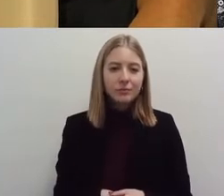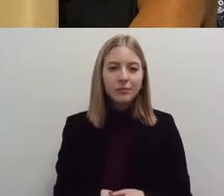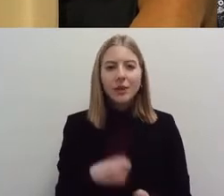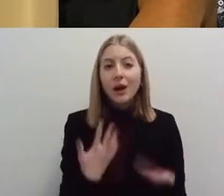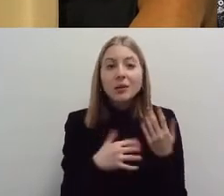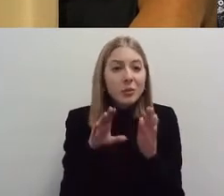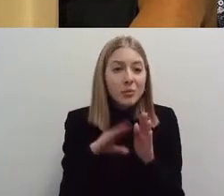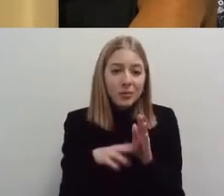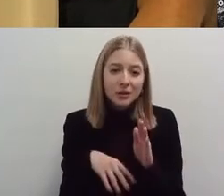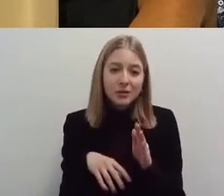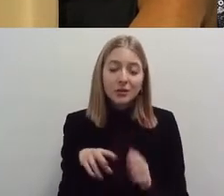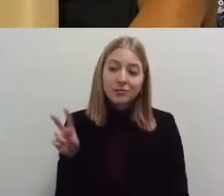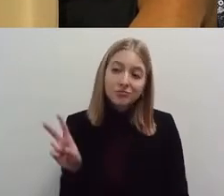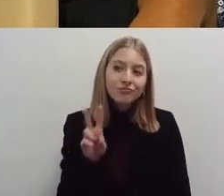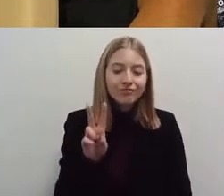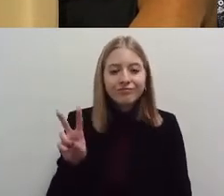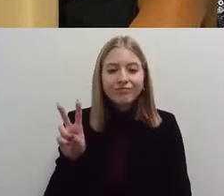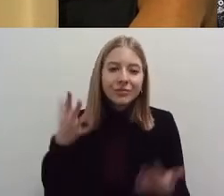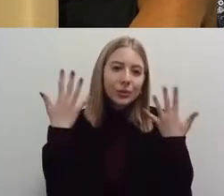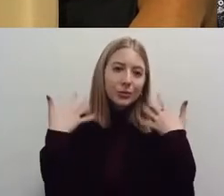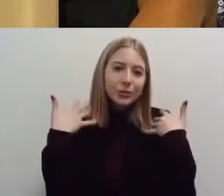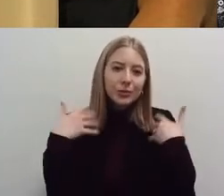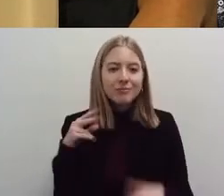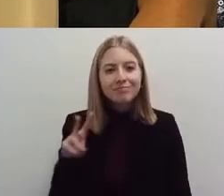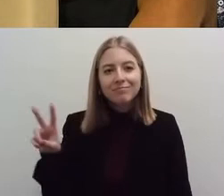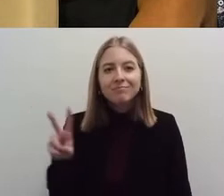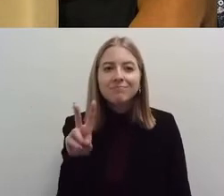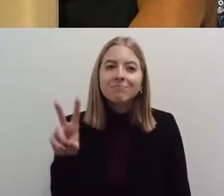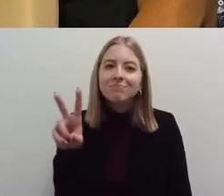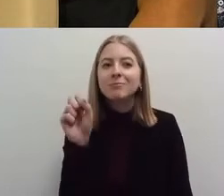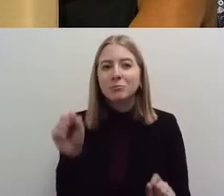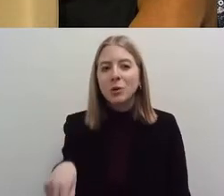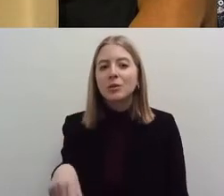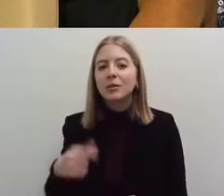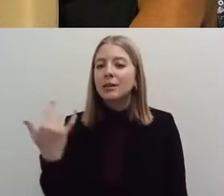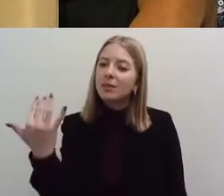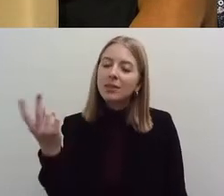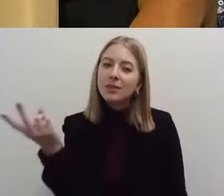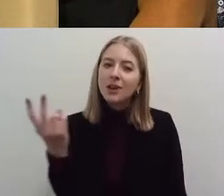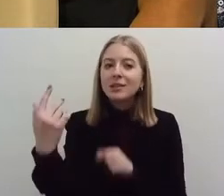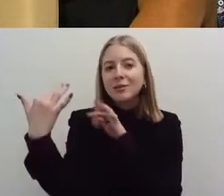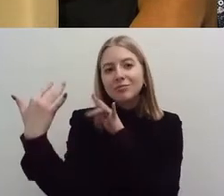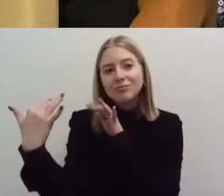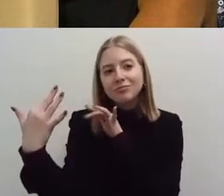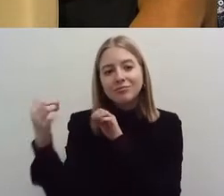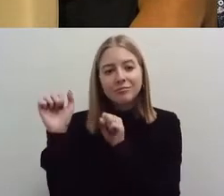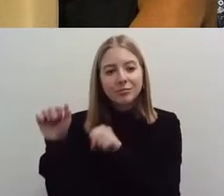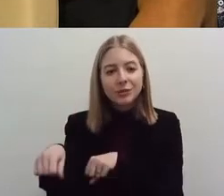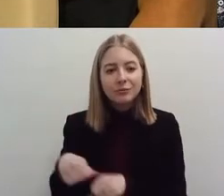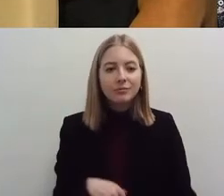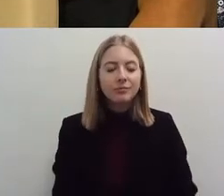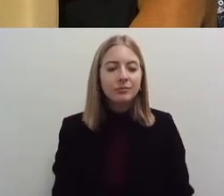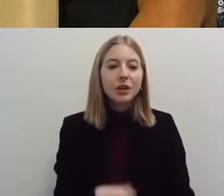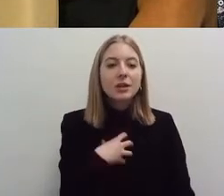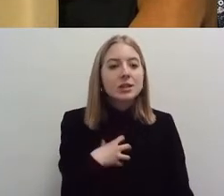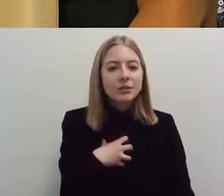somewhere else, just to keep this contact, to find each other, to get know each other. Teenage support